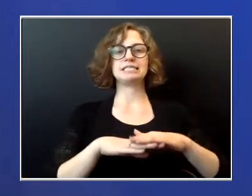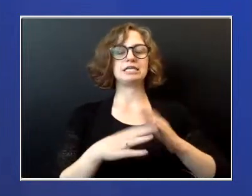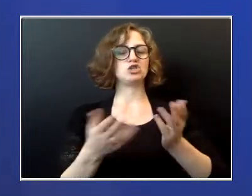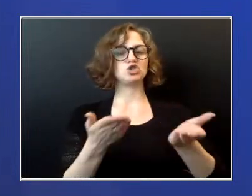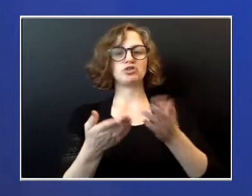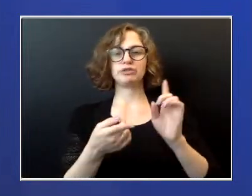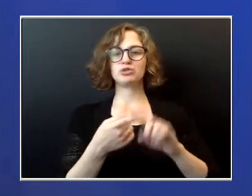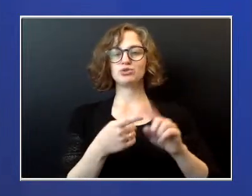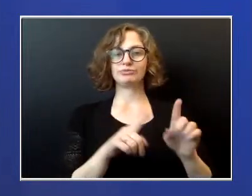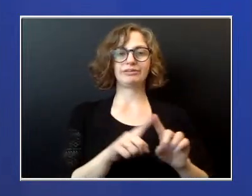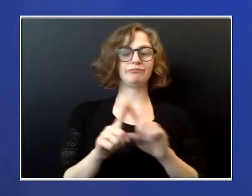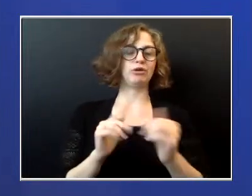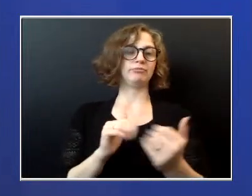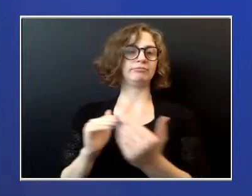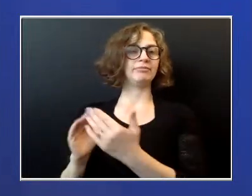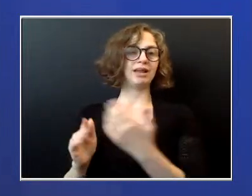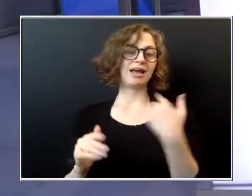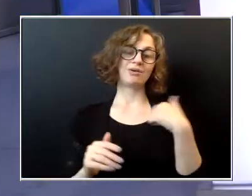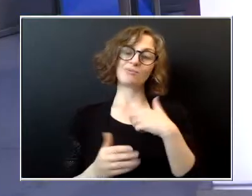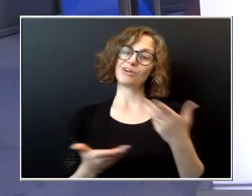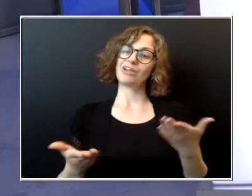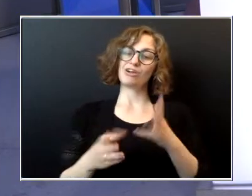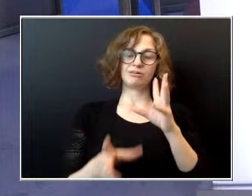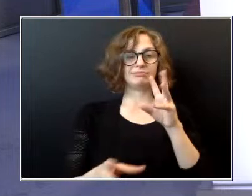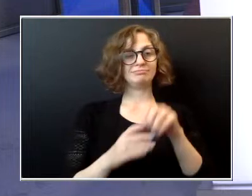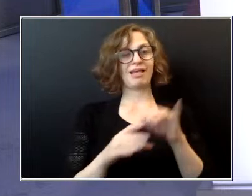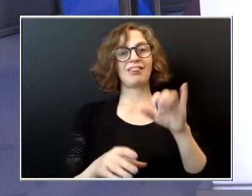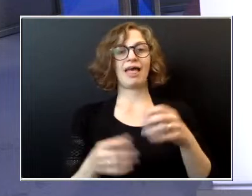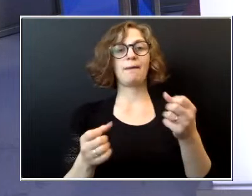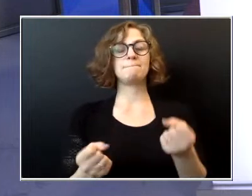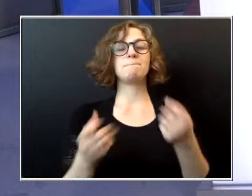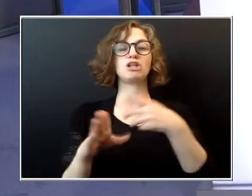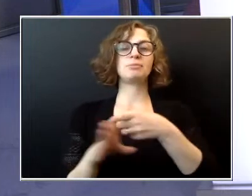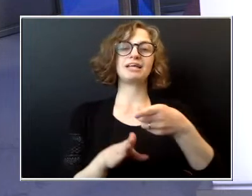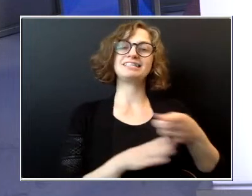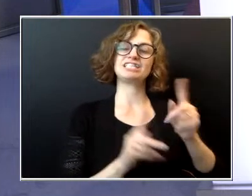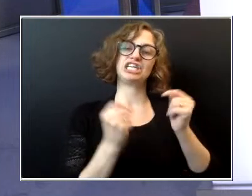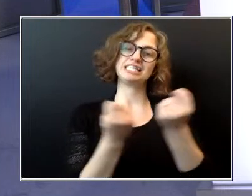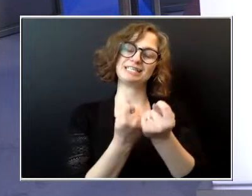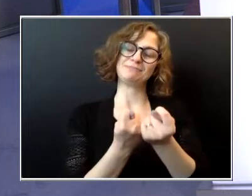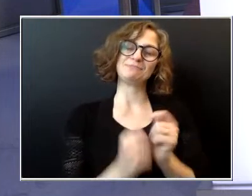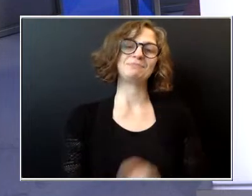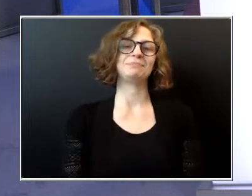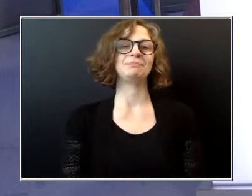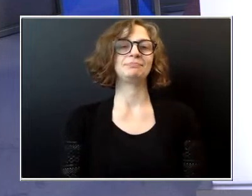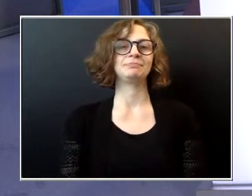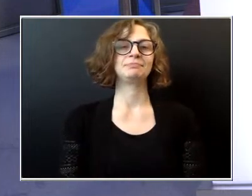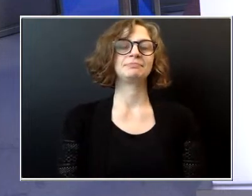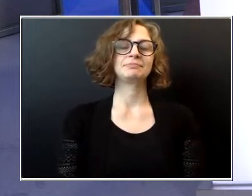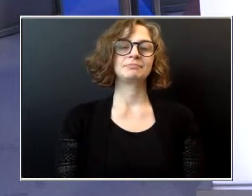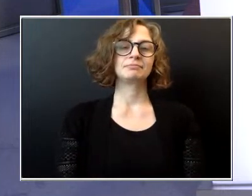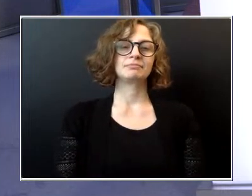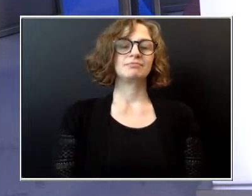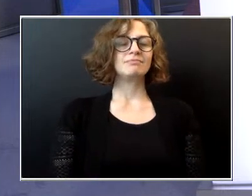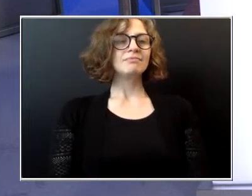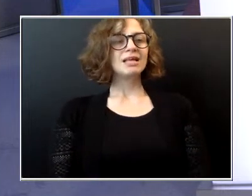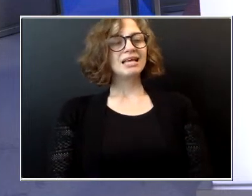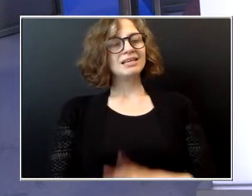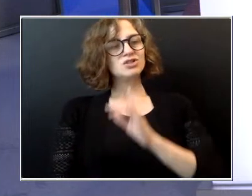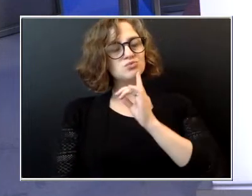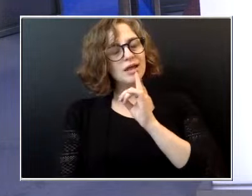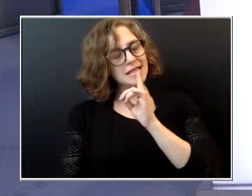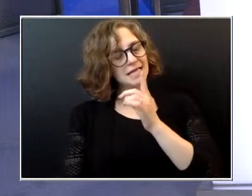counselors are here to work as part of that multidisciplinary team. Well, and I think what All of Us really points to this precision medicine becoming the future of